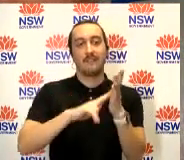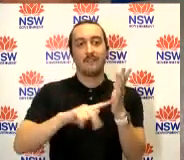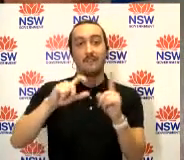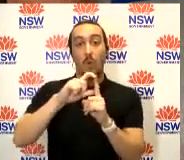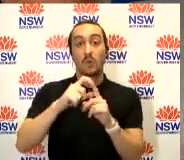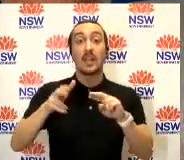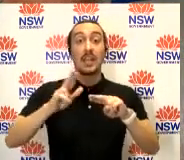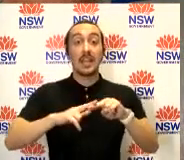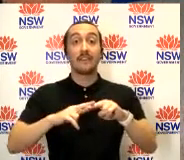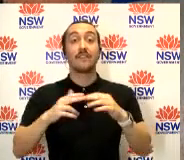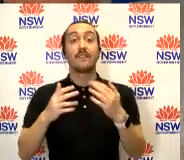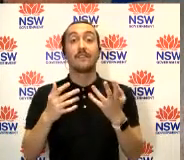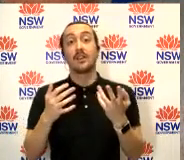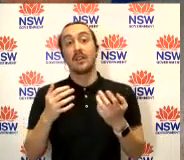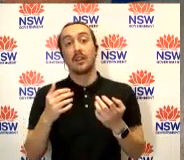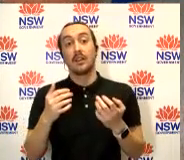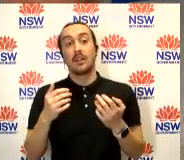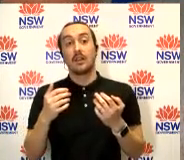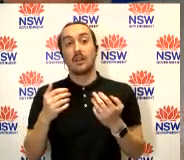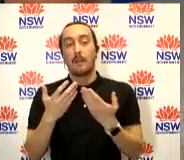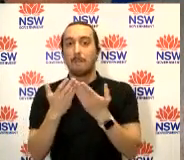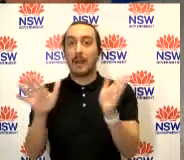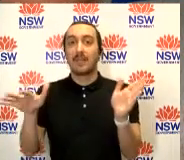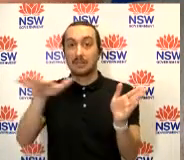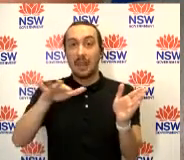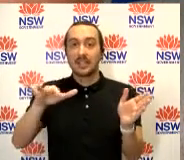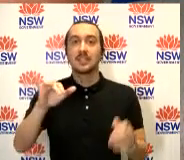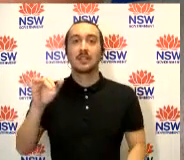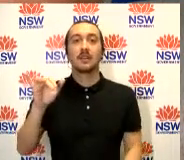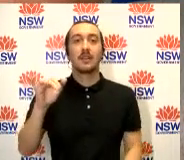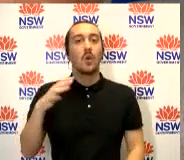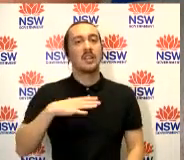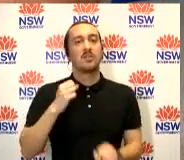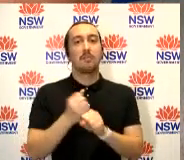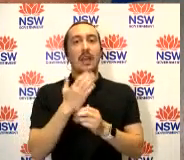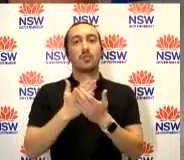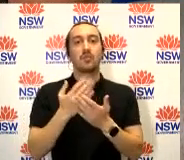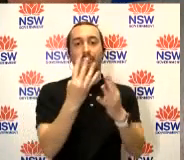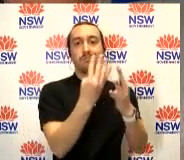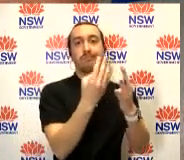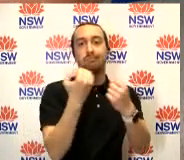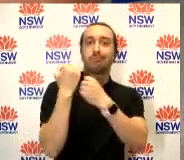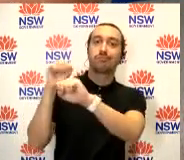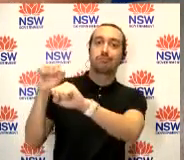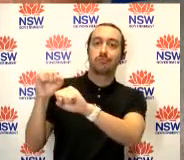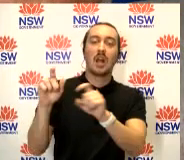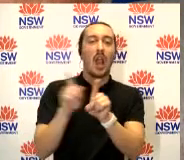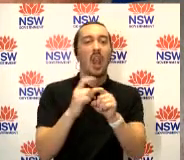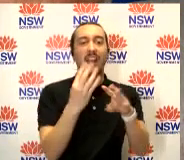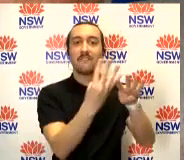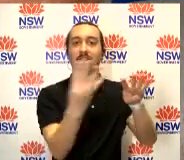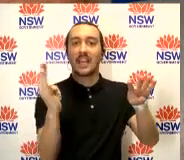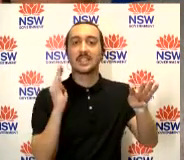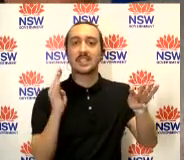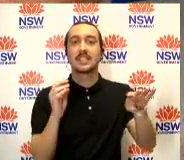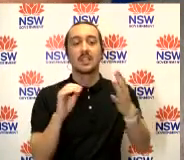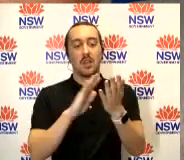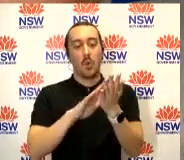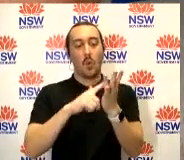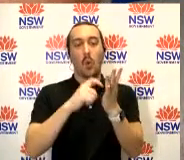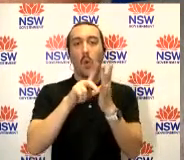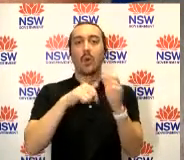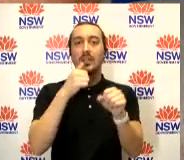So temporary site fencing, hoardings, those sorts of things. Also, depending on your access methodology to your scaffold, if it can easily